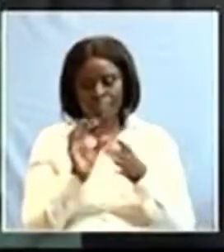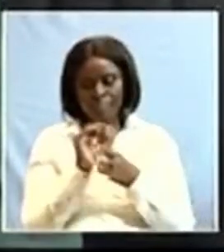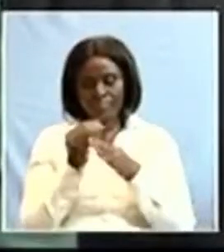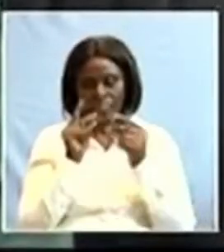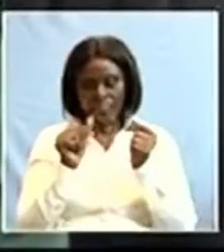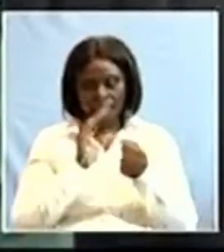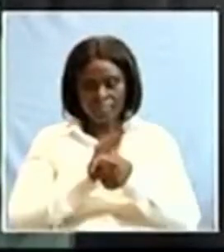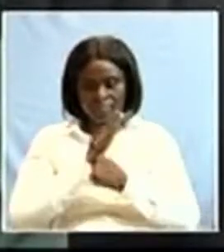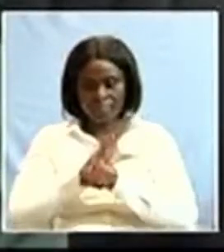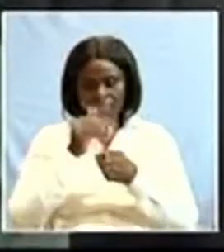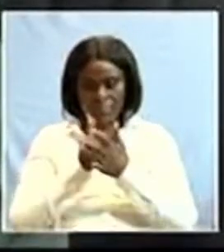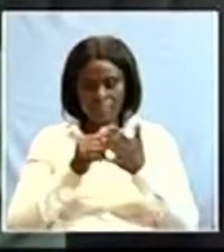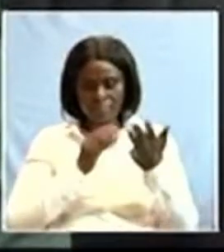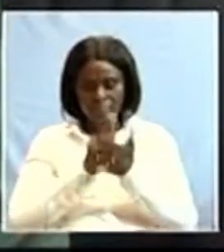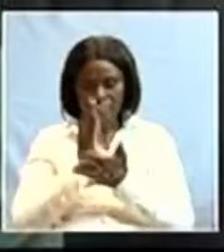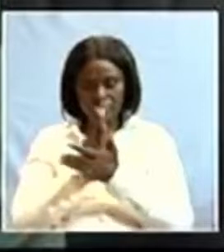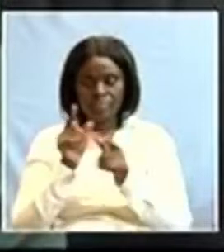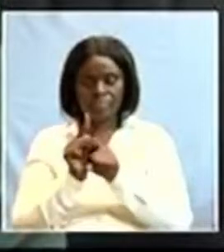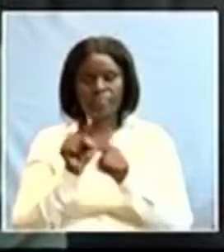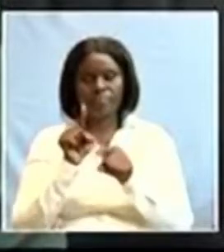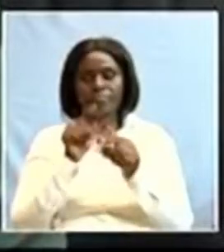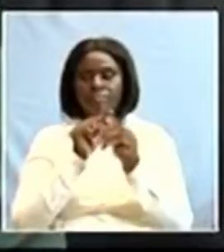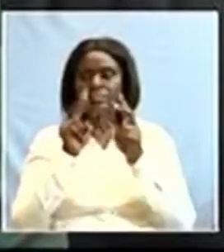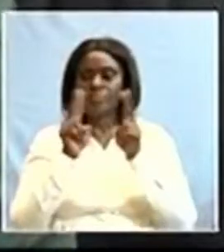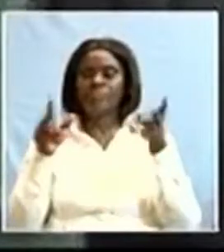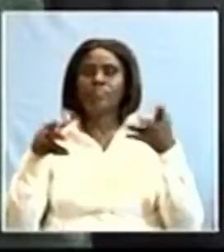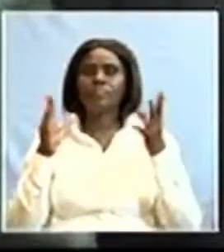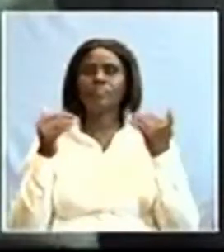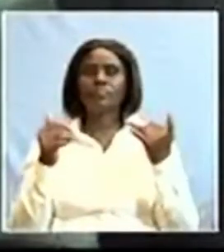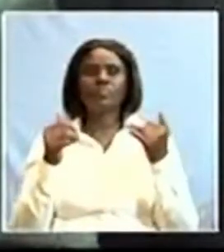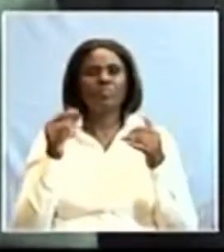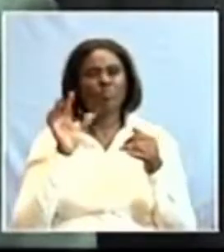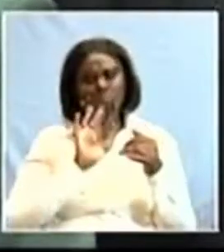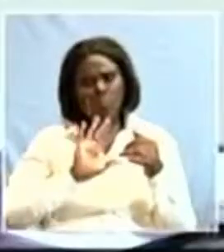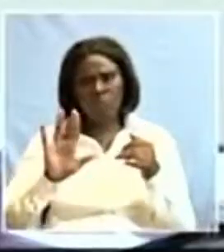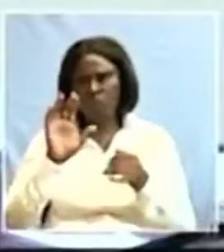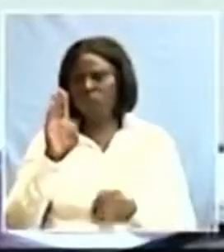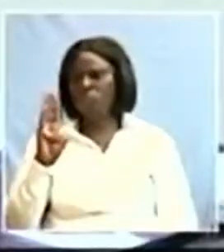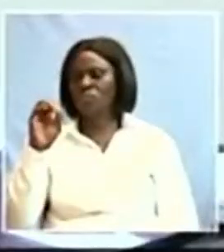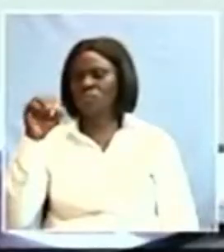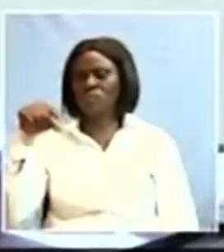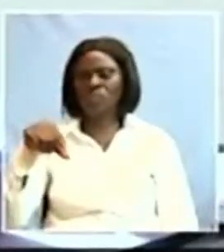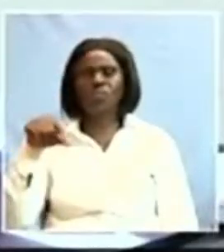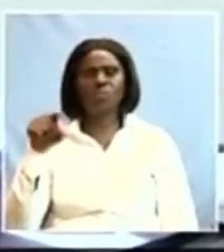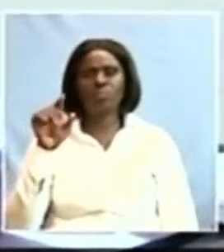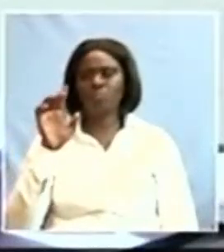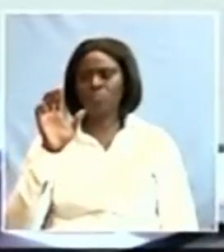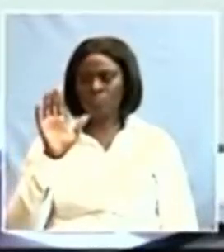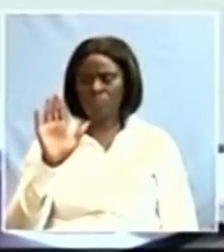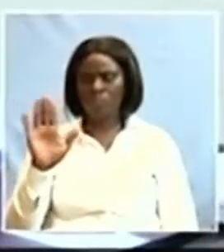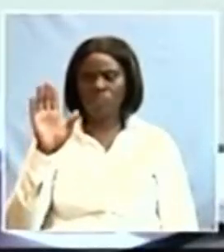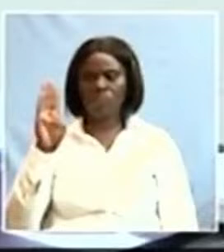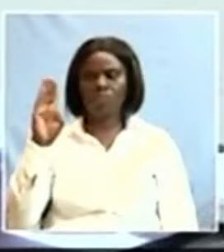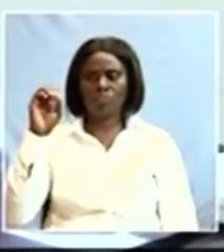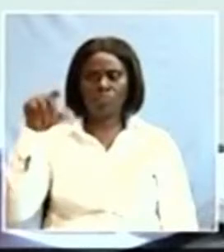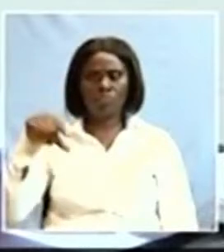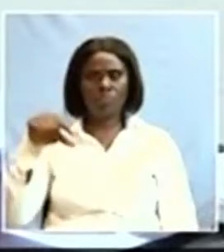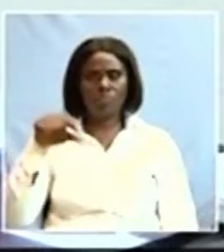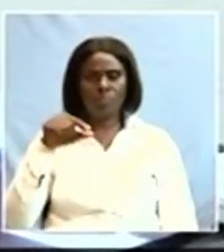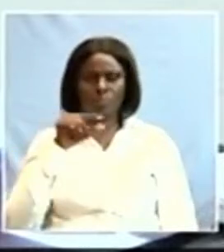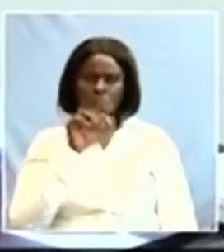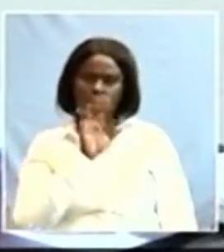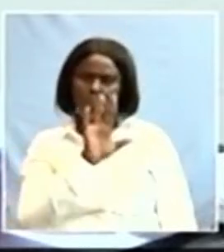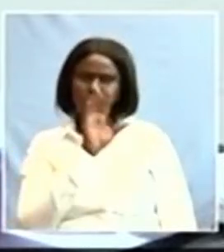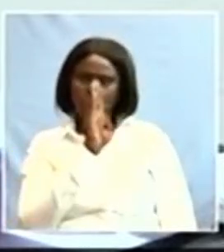amount after doing those corrections. Otherwise, it is very much allowed, Chair. What was your BOQ? What do you call it, Doc? Yes. What